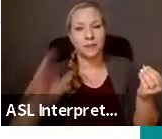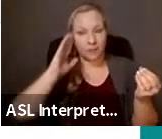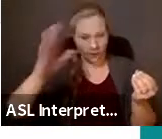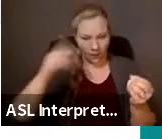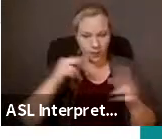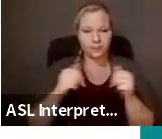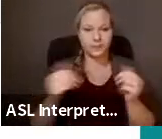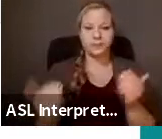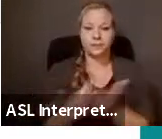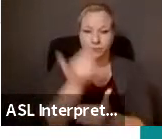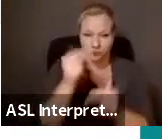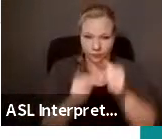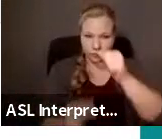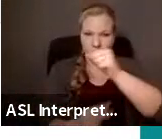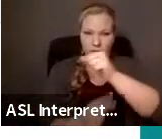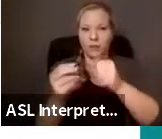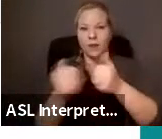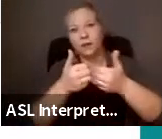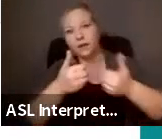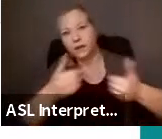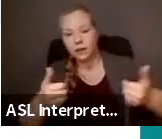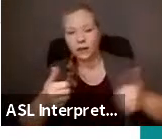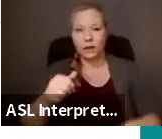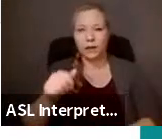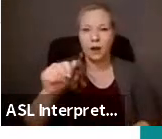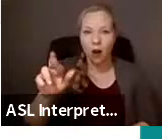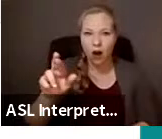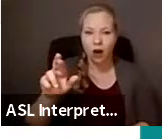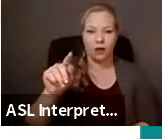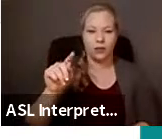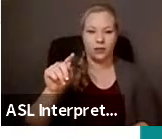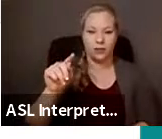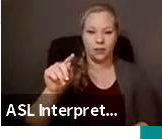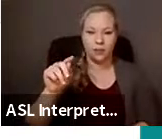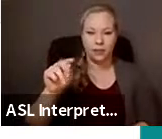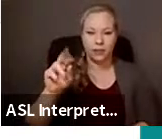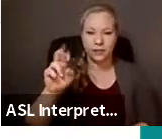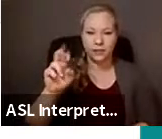bridge, and that is going to provide connections for